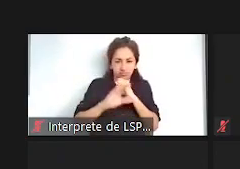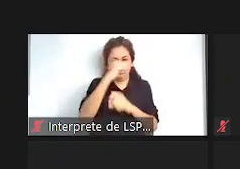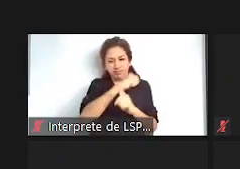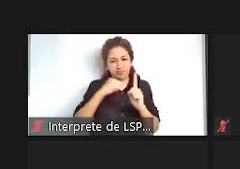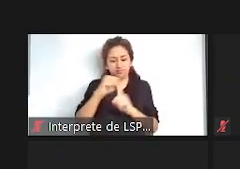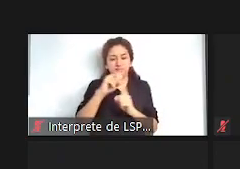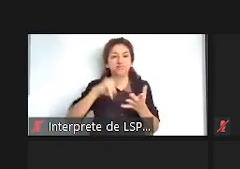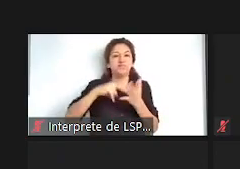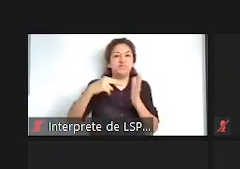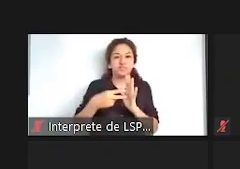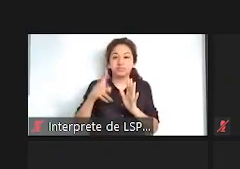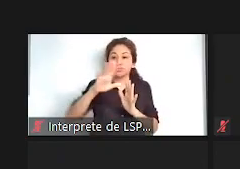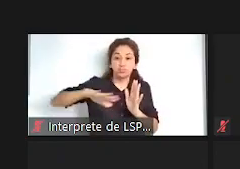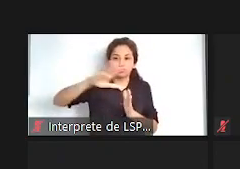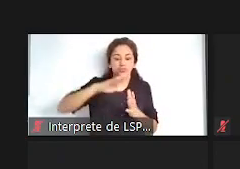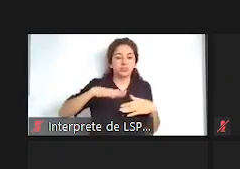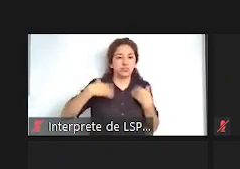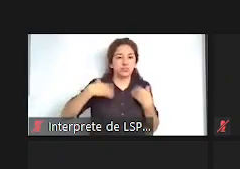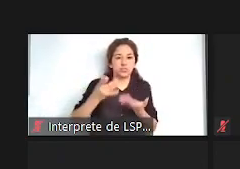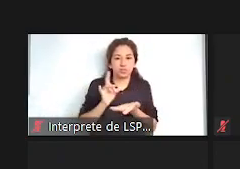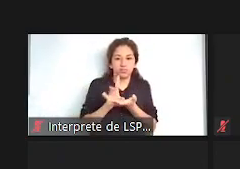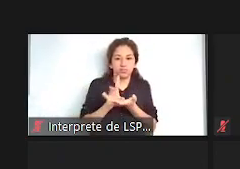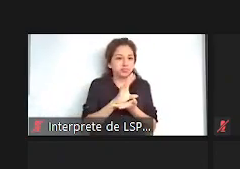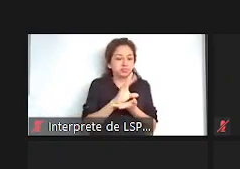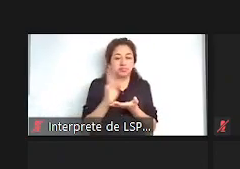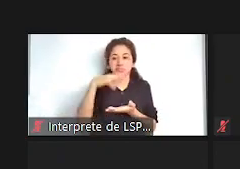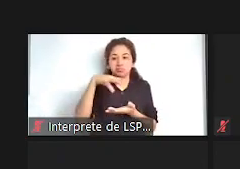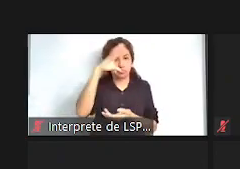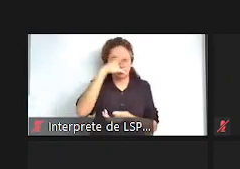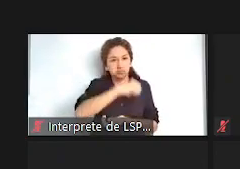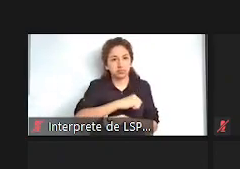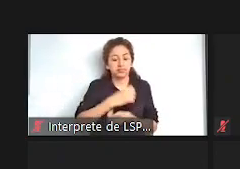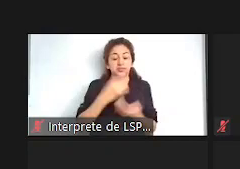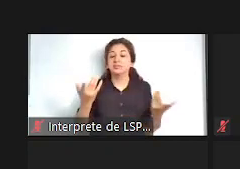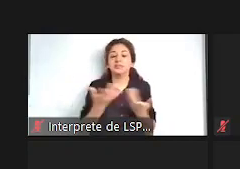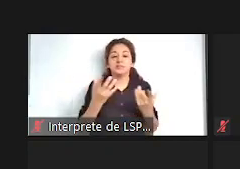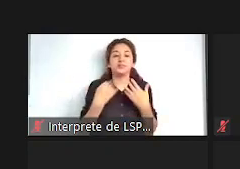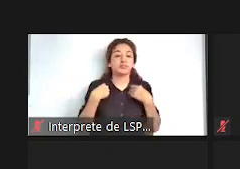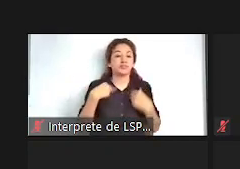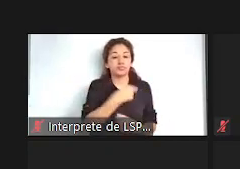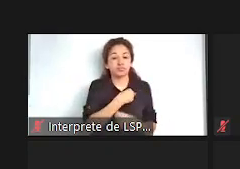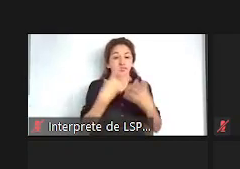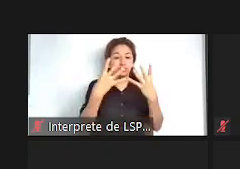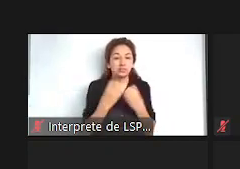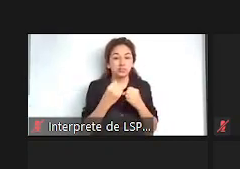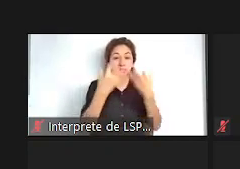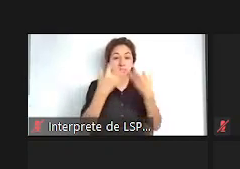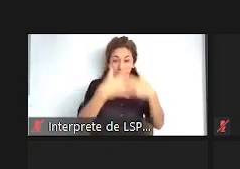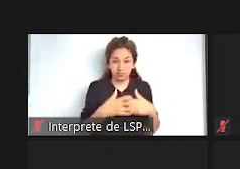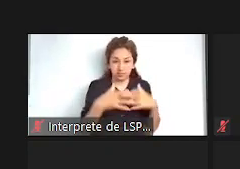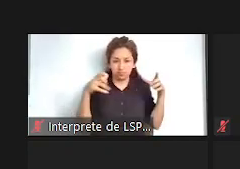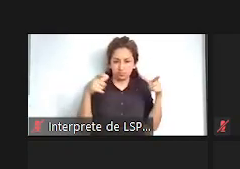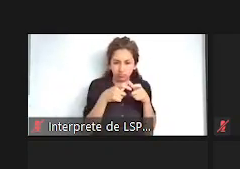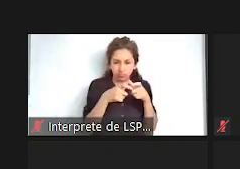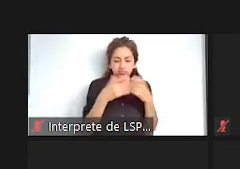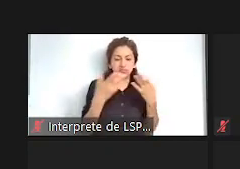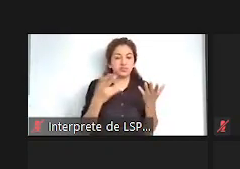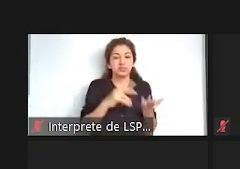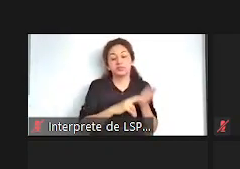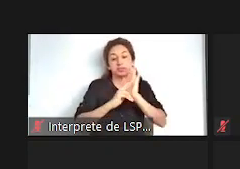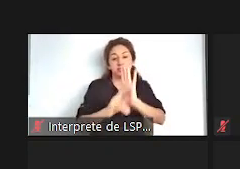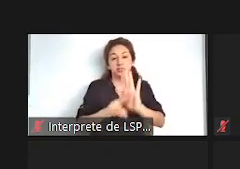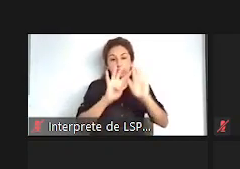protection so that is they are in vulnerability situation we think that micro and small businesses that